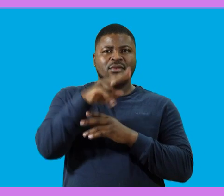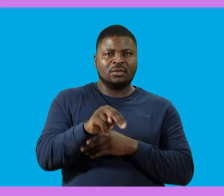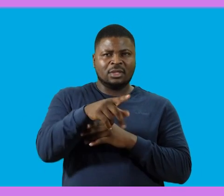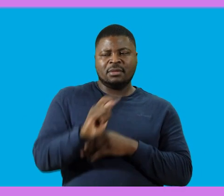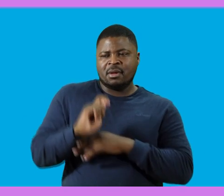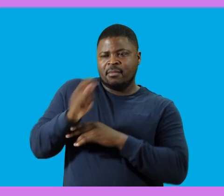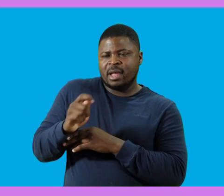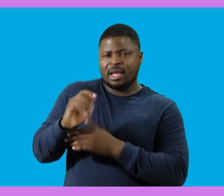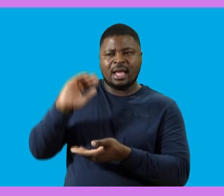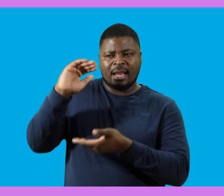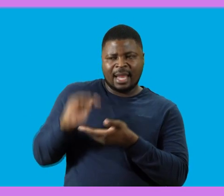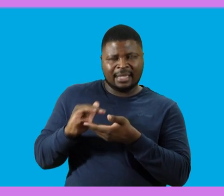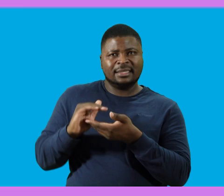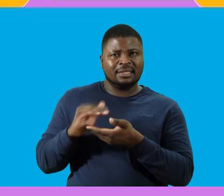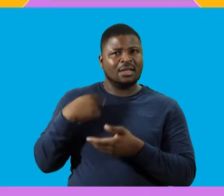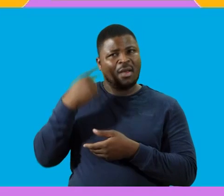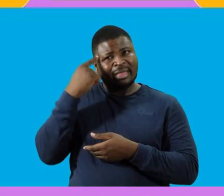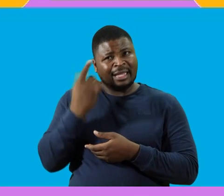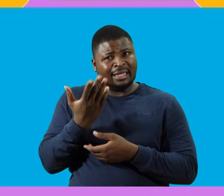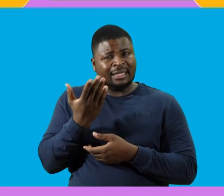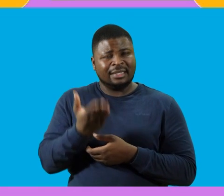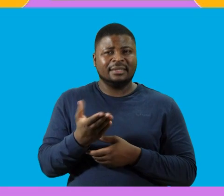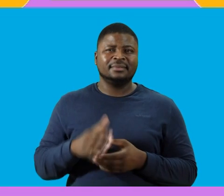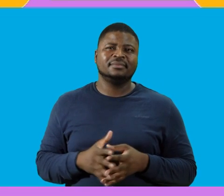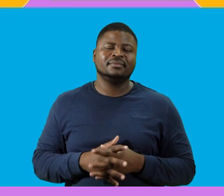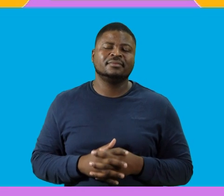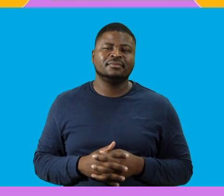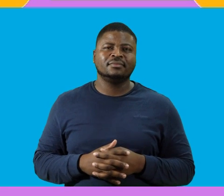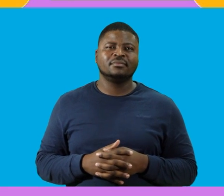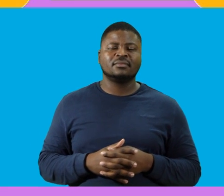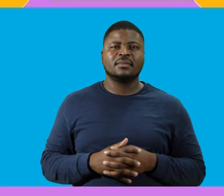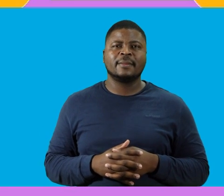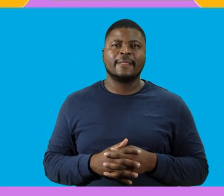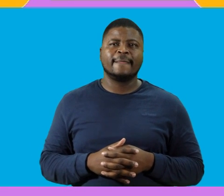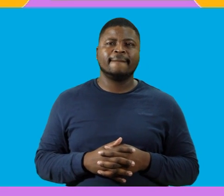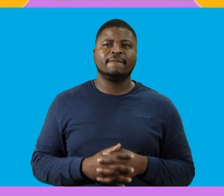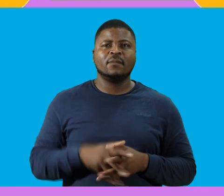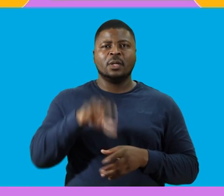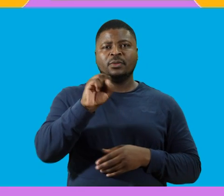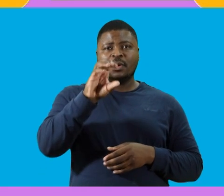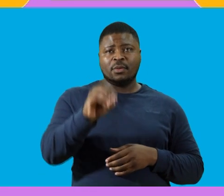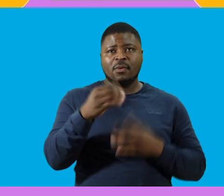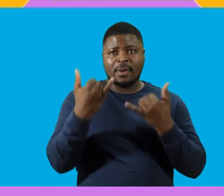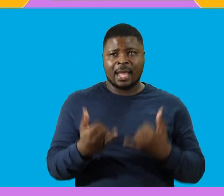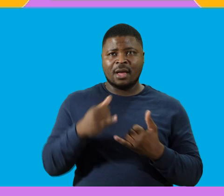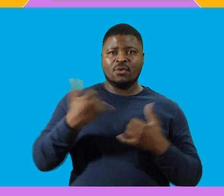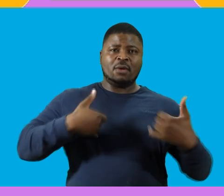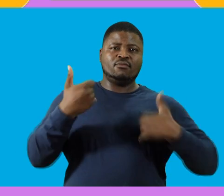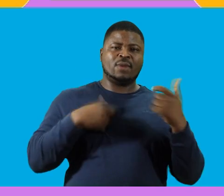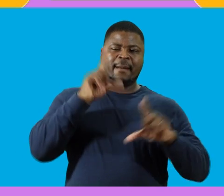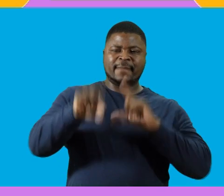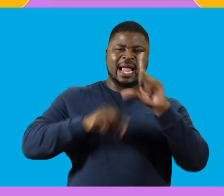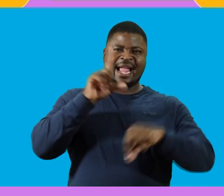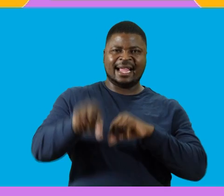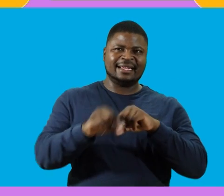bit less. What do you think? So now, the party mode. That is where we